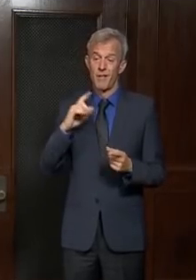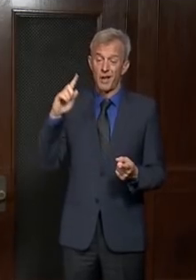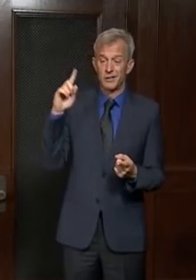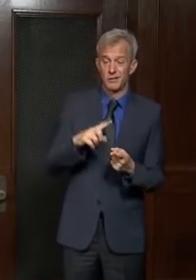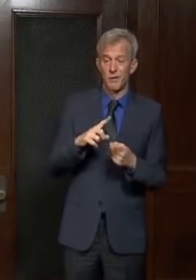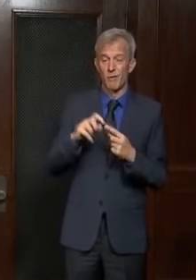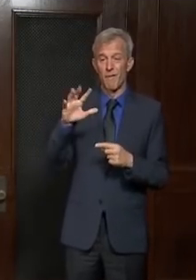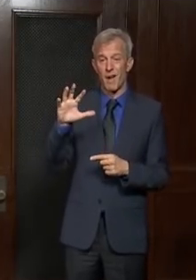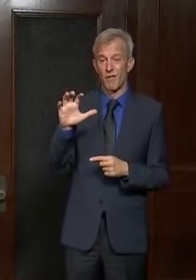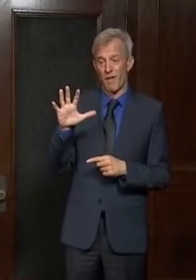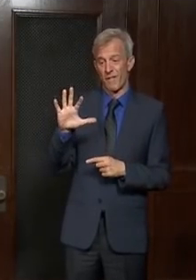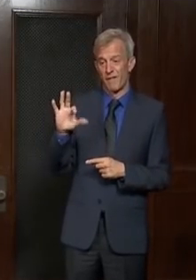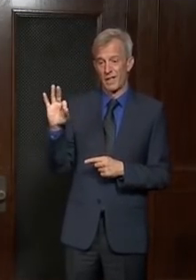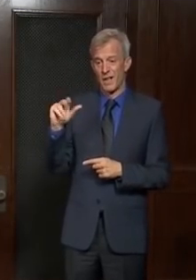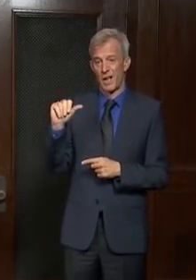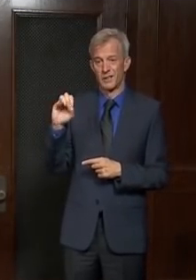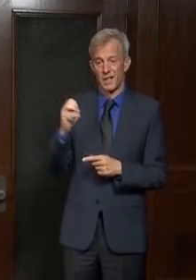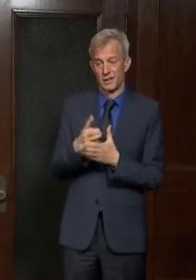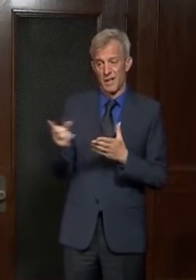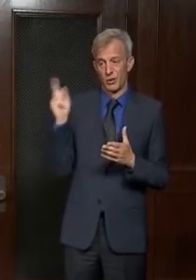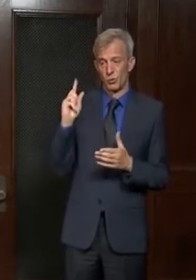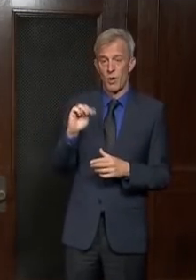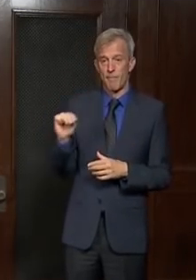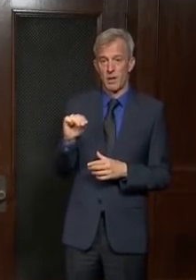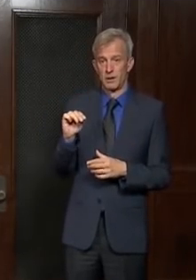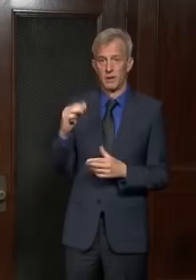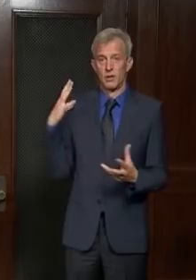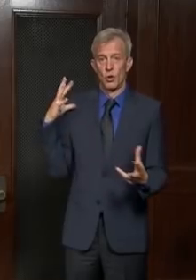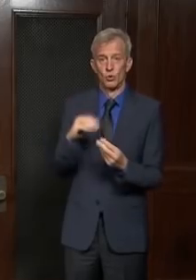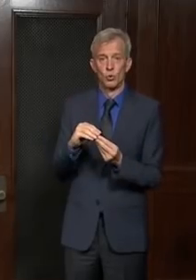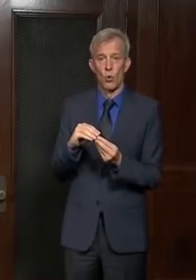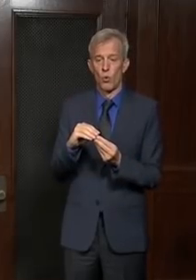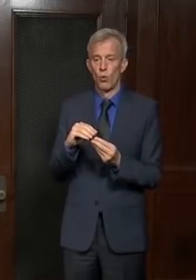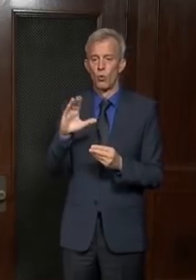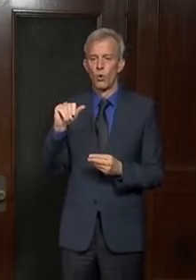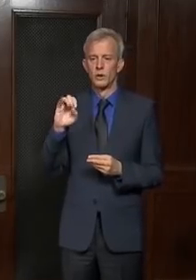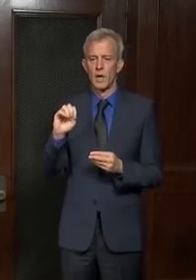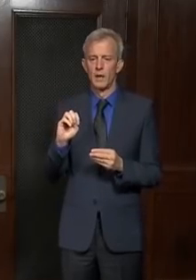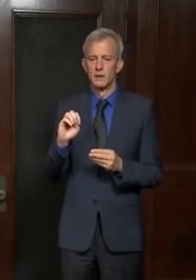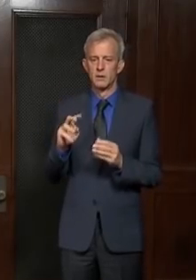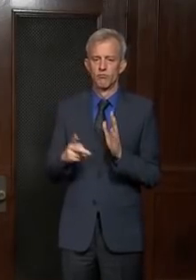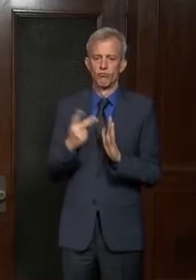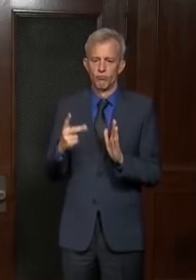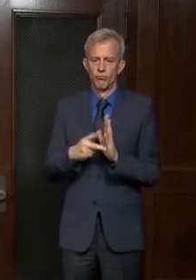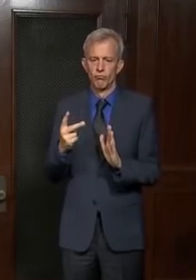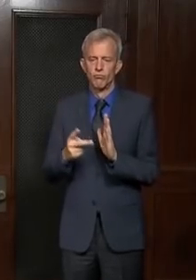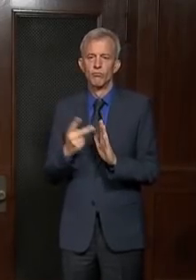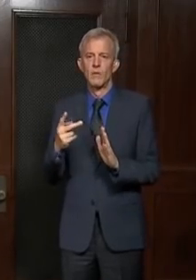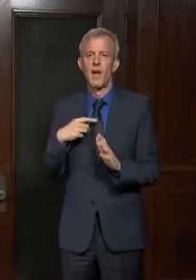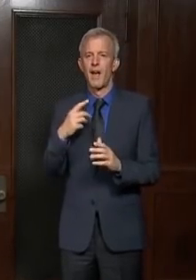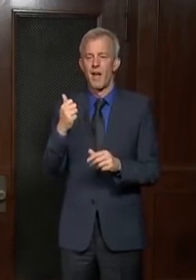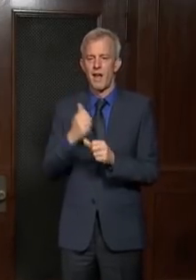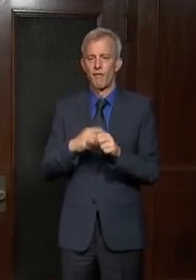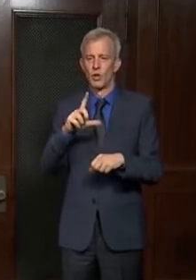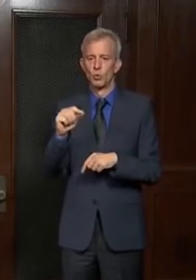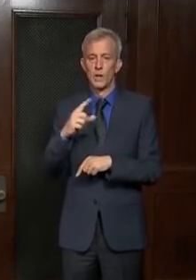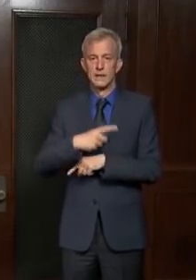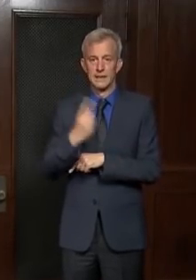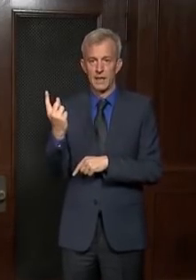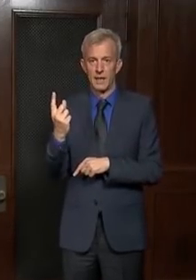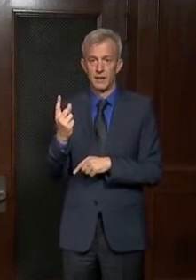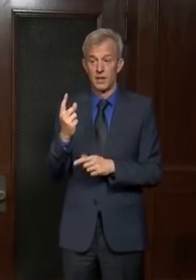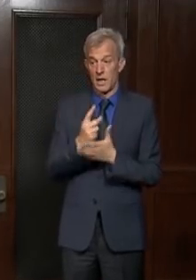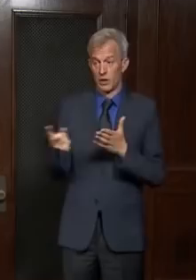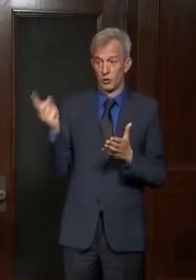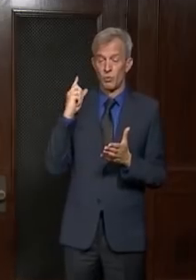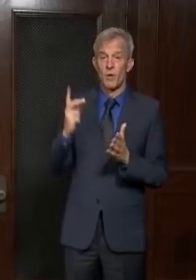559 cases last Monday, and the total number of cases have been now doubling approximately every 20 days. Only a week ago, they